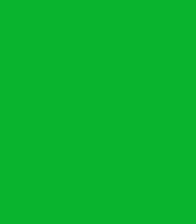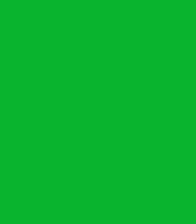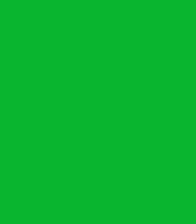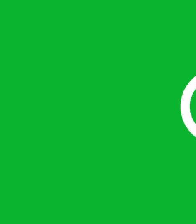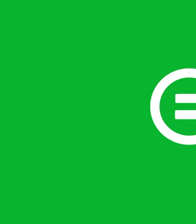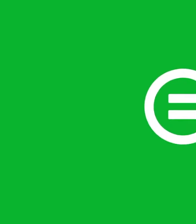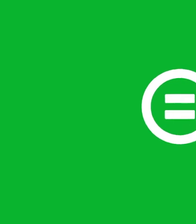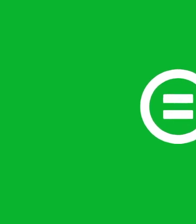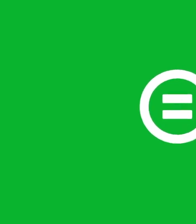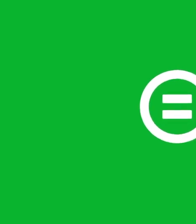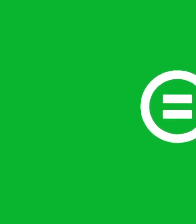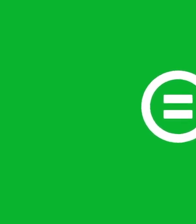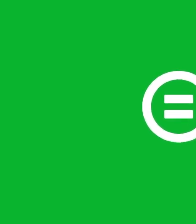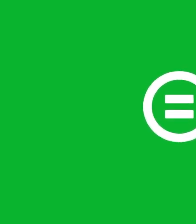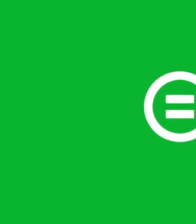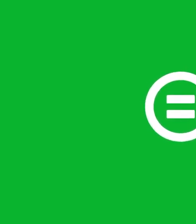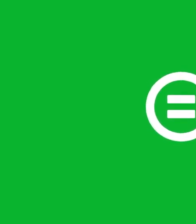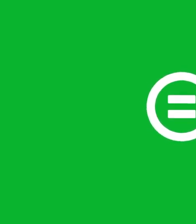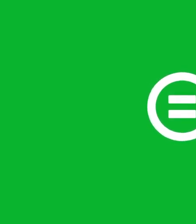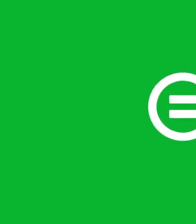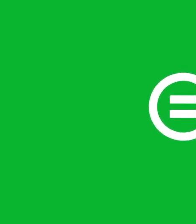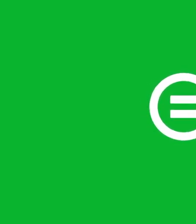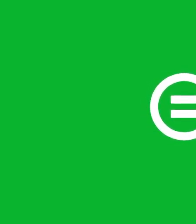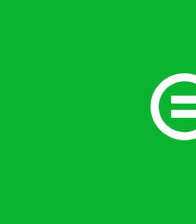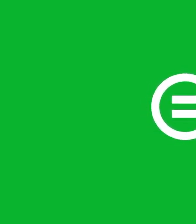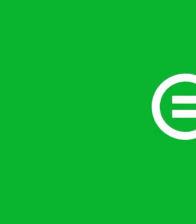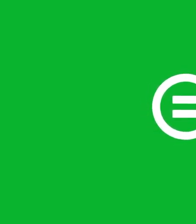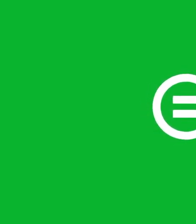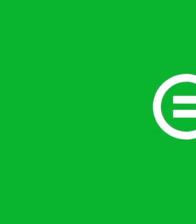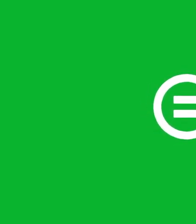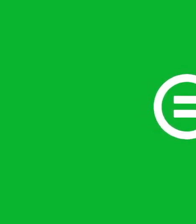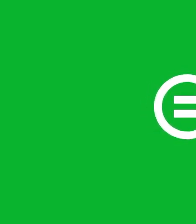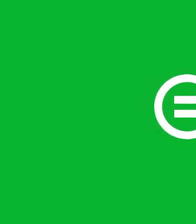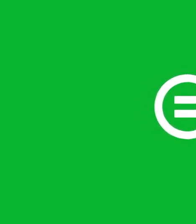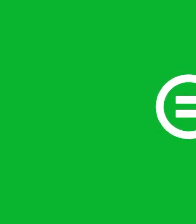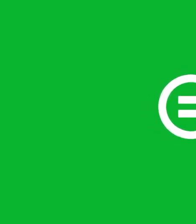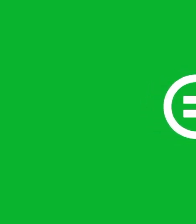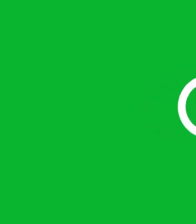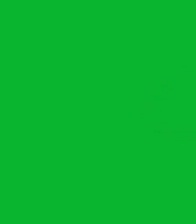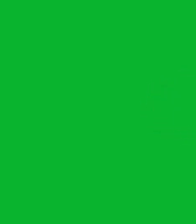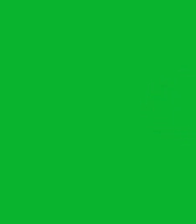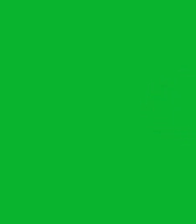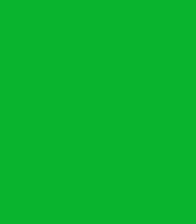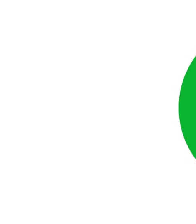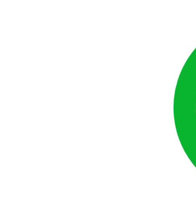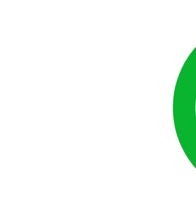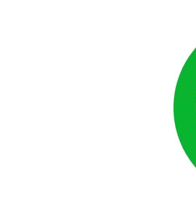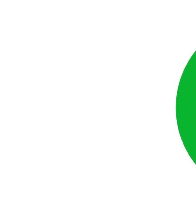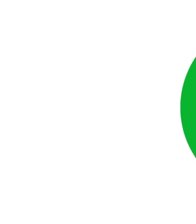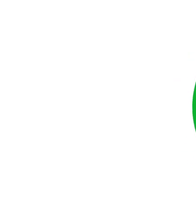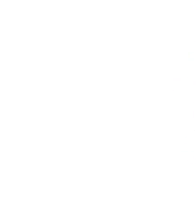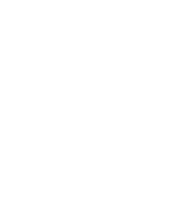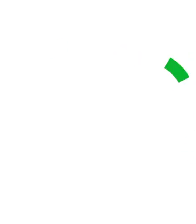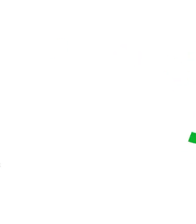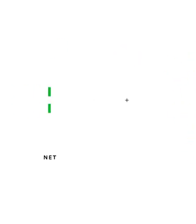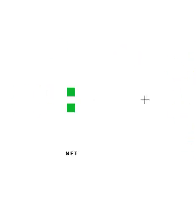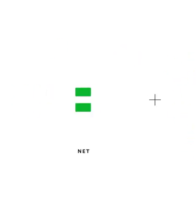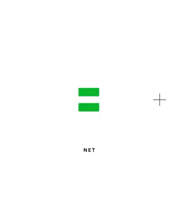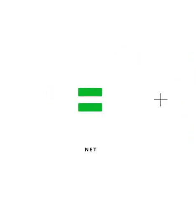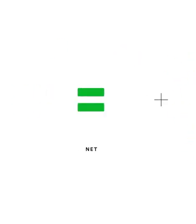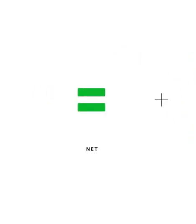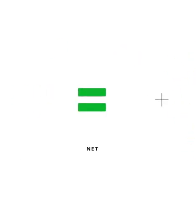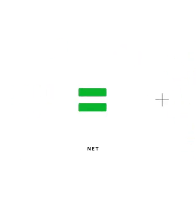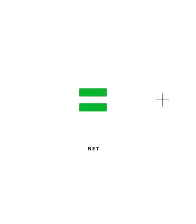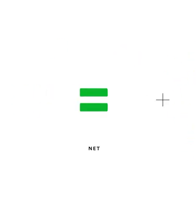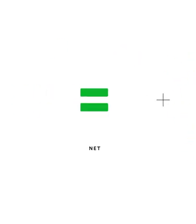Okay, everybody, we're about to start again, so if I could get everybody to take their seats, please. Drag yourself away from the gorgeous